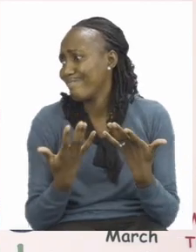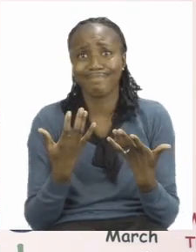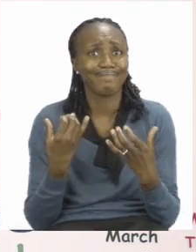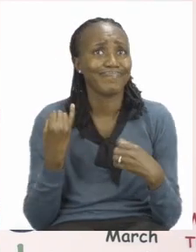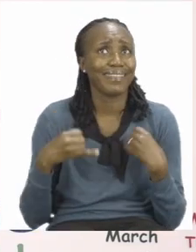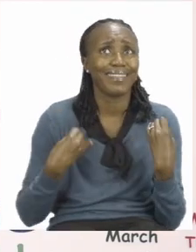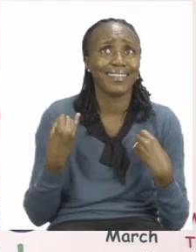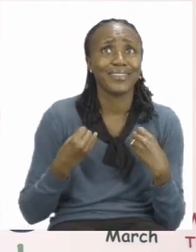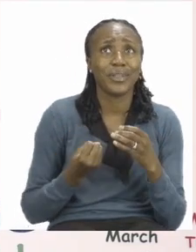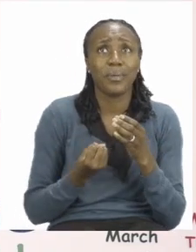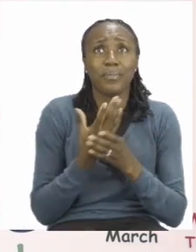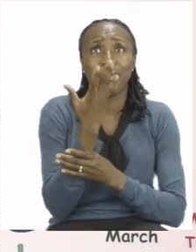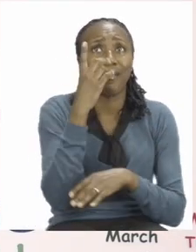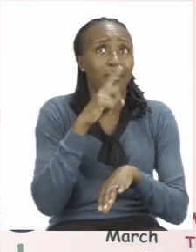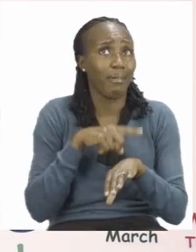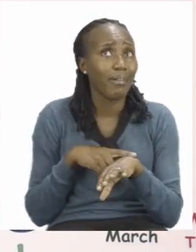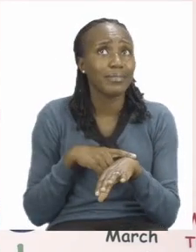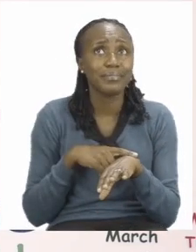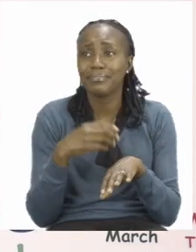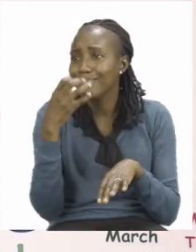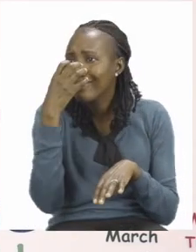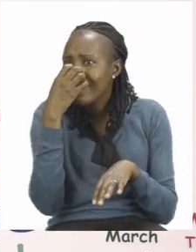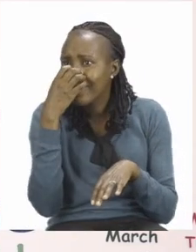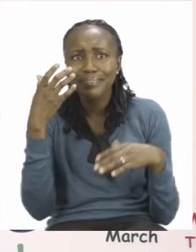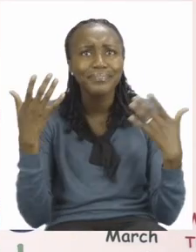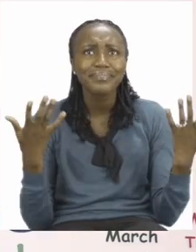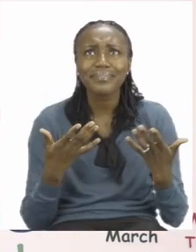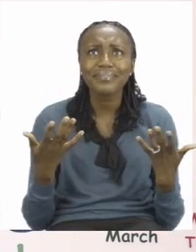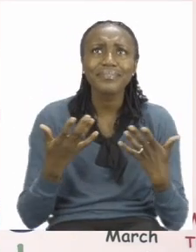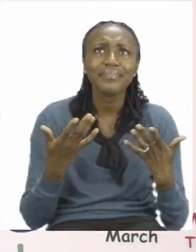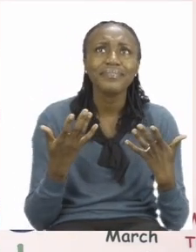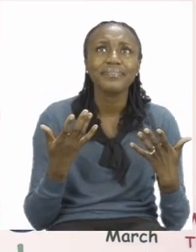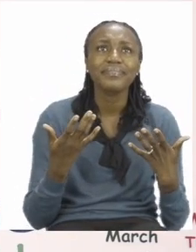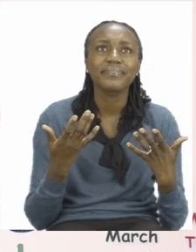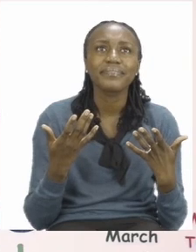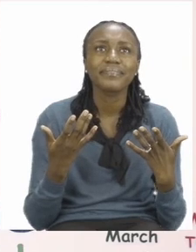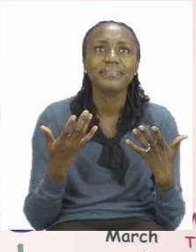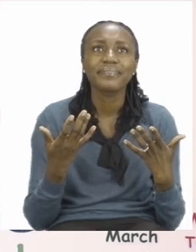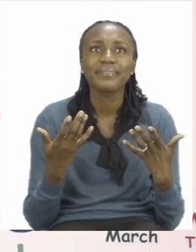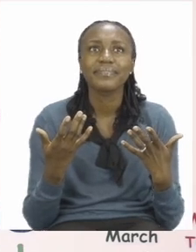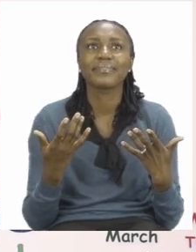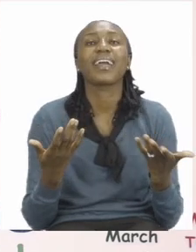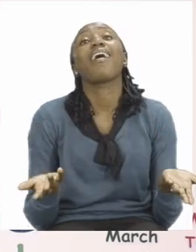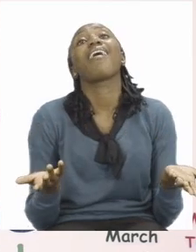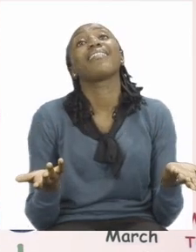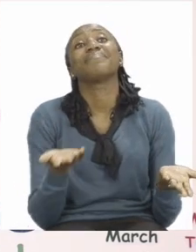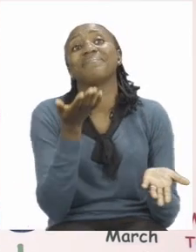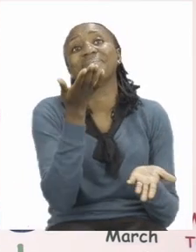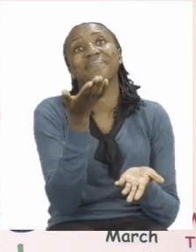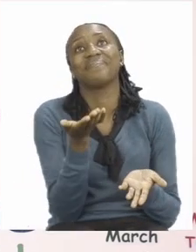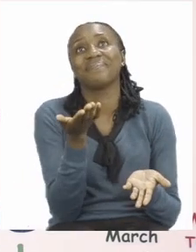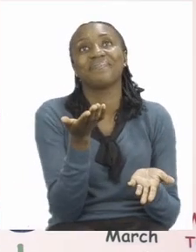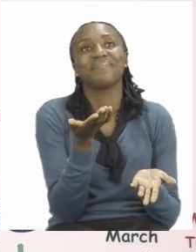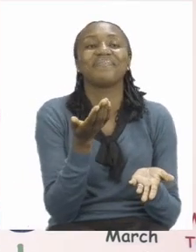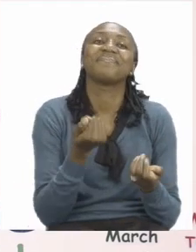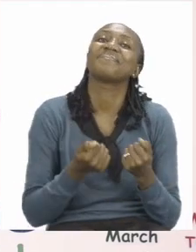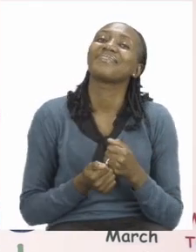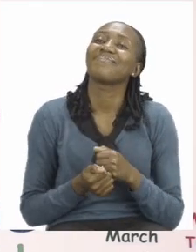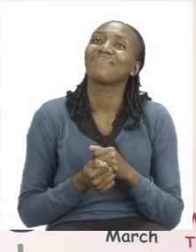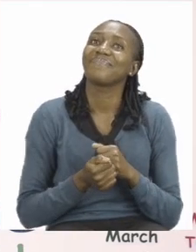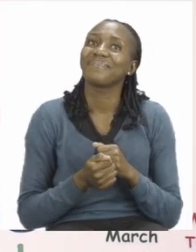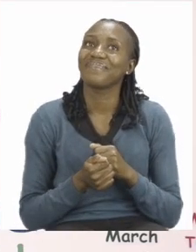springtime. Sashi, where are you? Sashi? Oh, there you